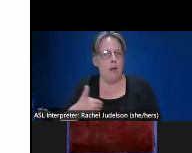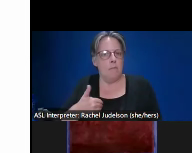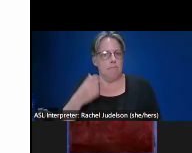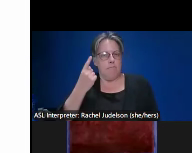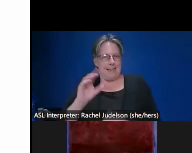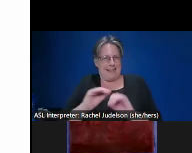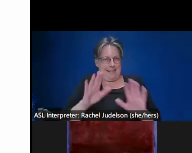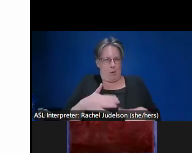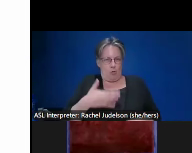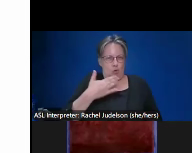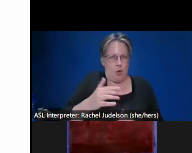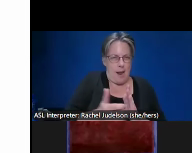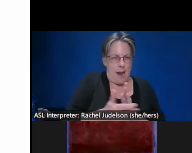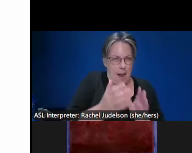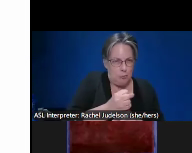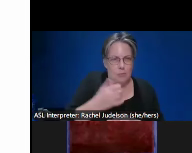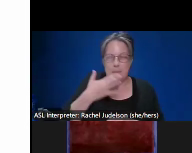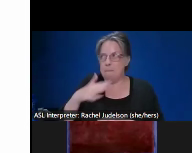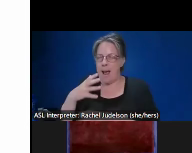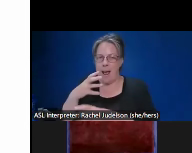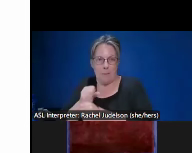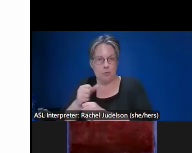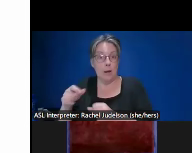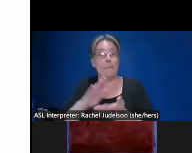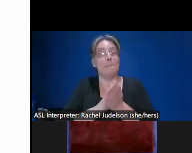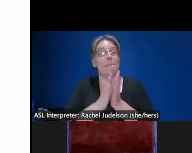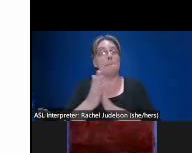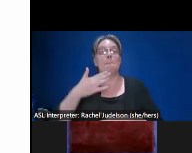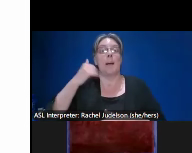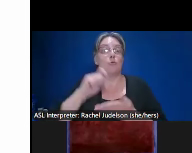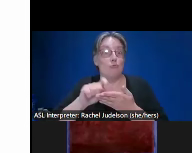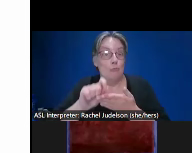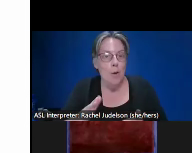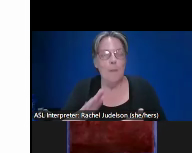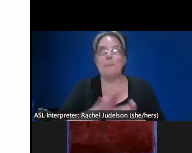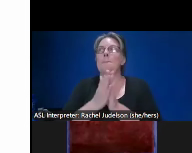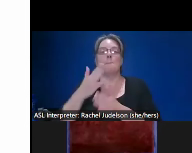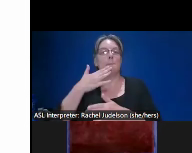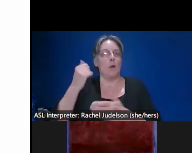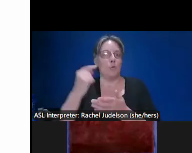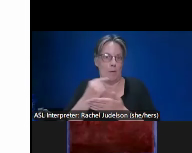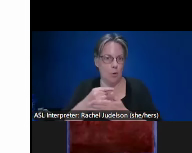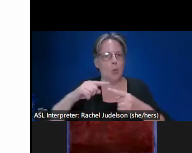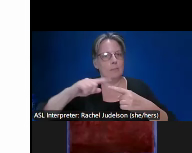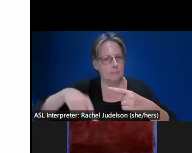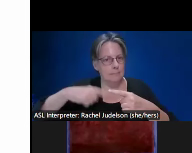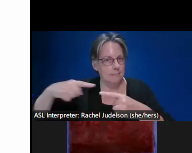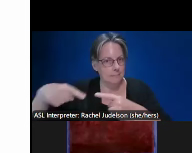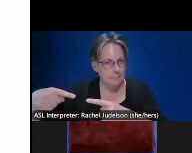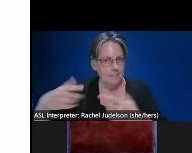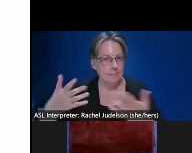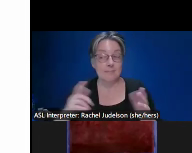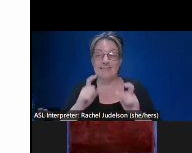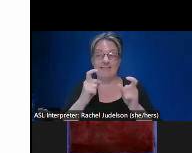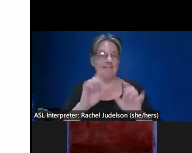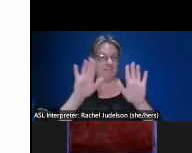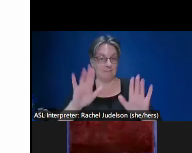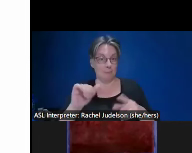better writer of abstracts, and then ultimately a better reviewer of abstracts as well. It gives you really good practice